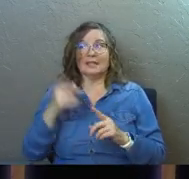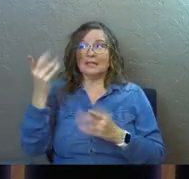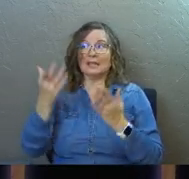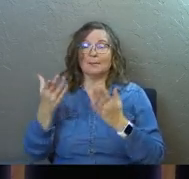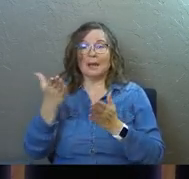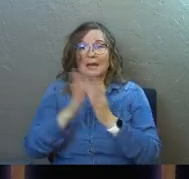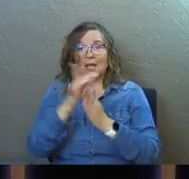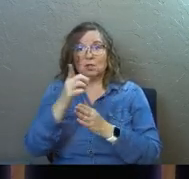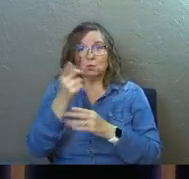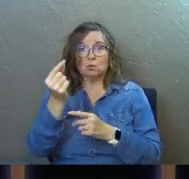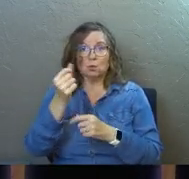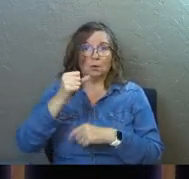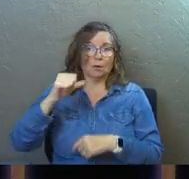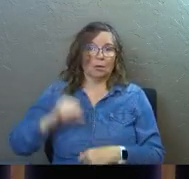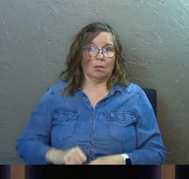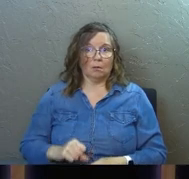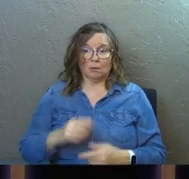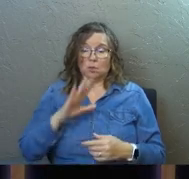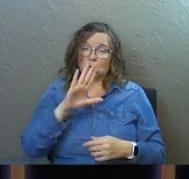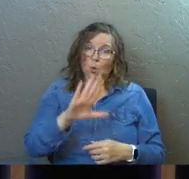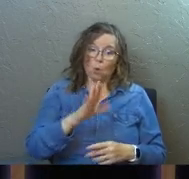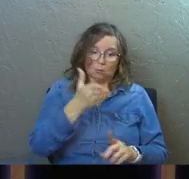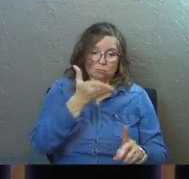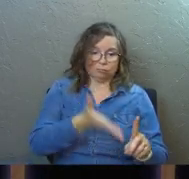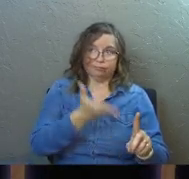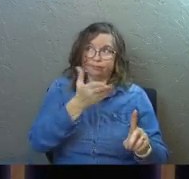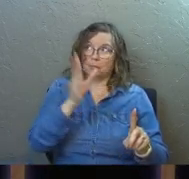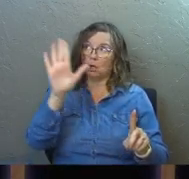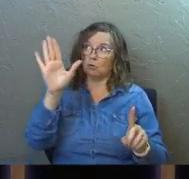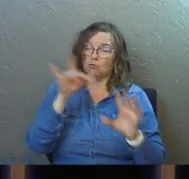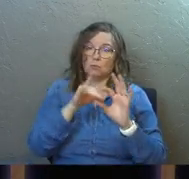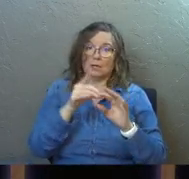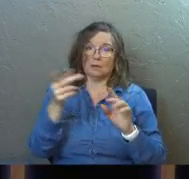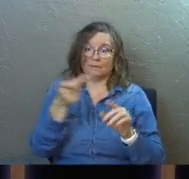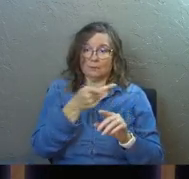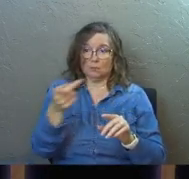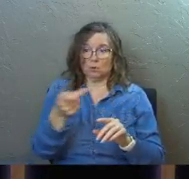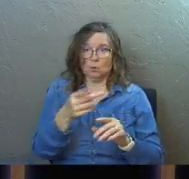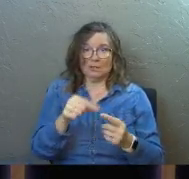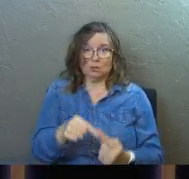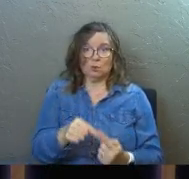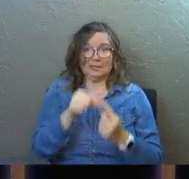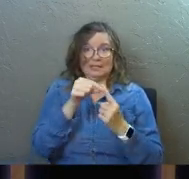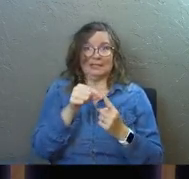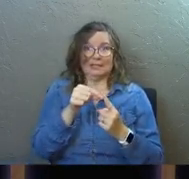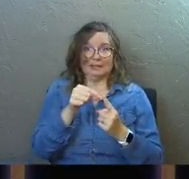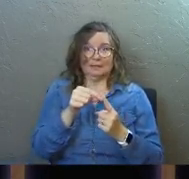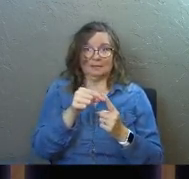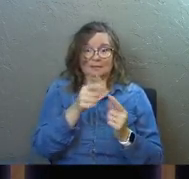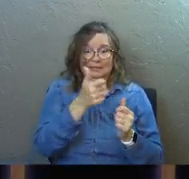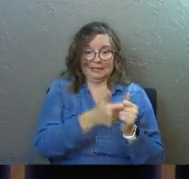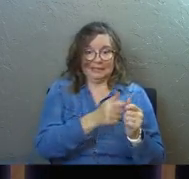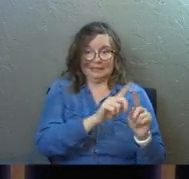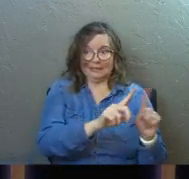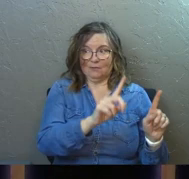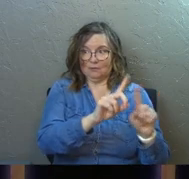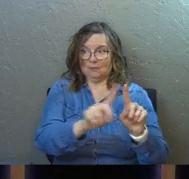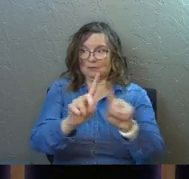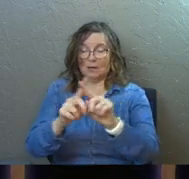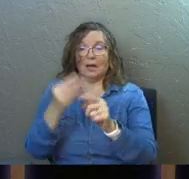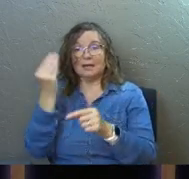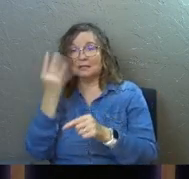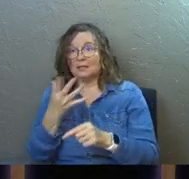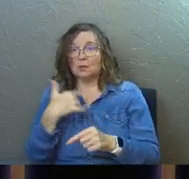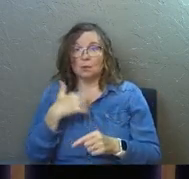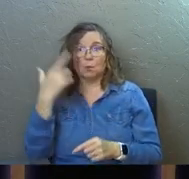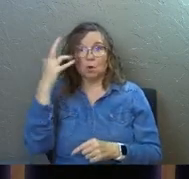that he might ask you to do. You're you, and his relationship, his friendship with you is unique. I can tell you this,